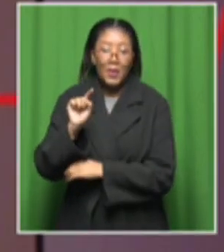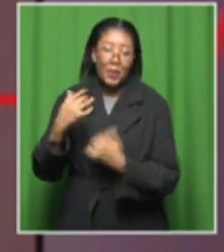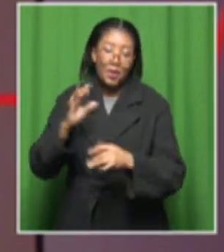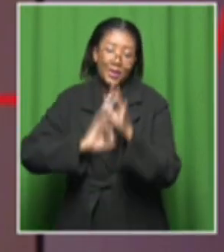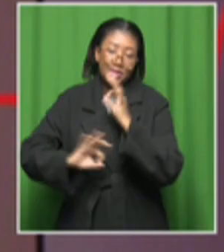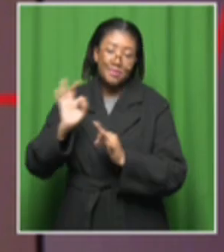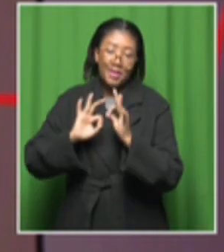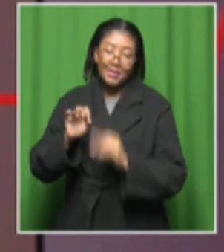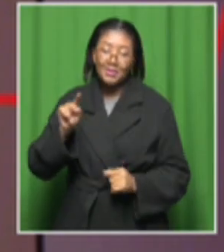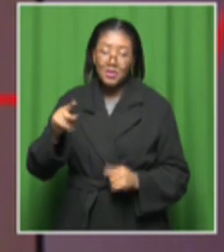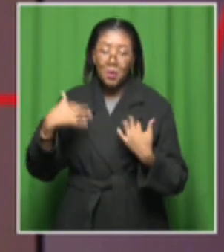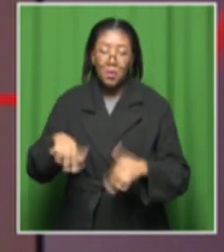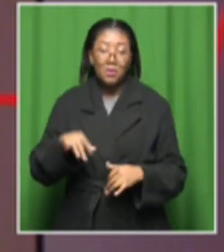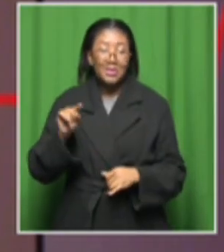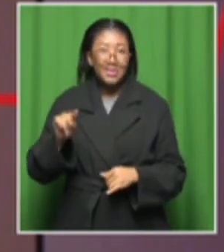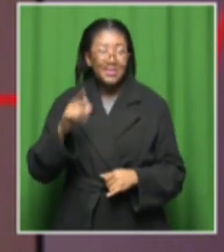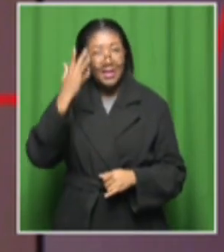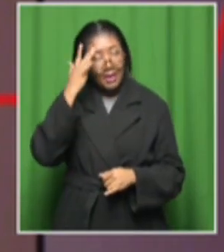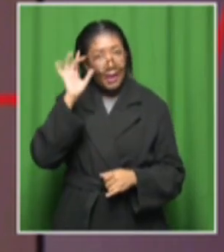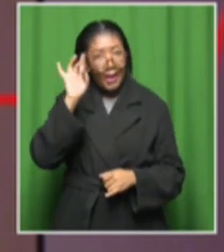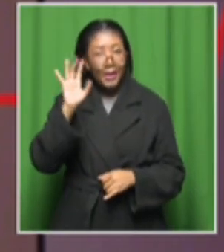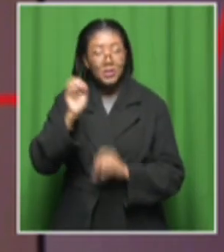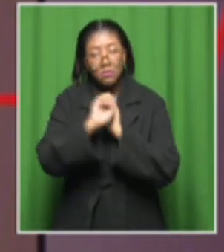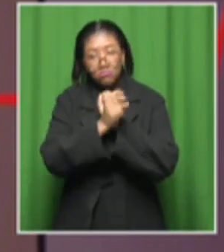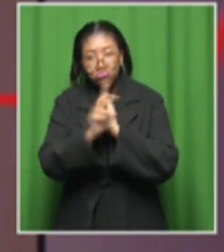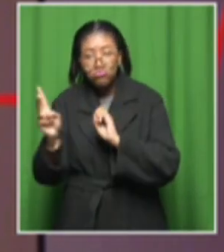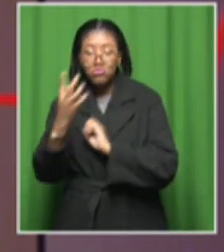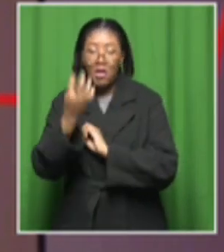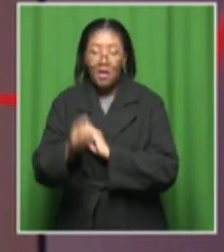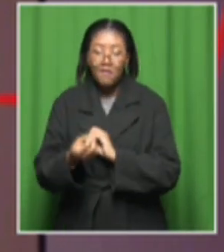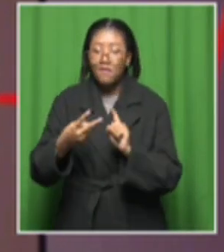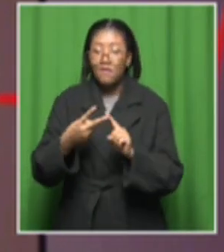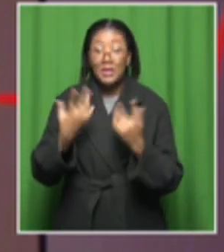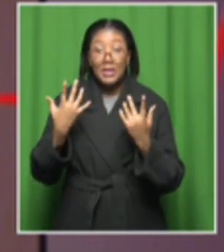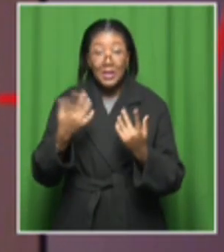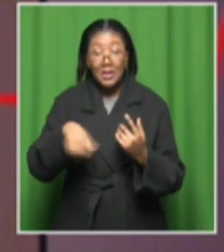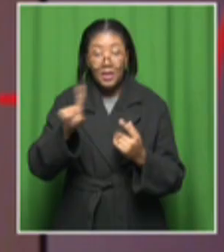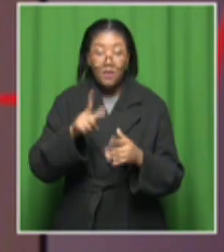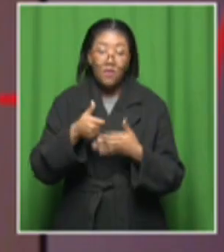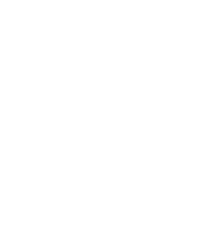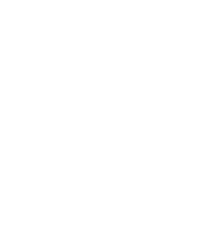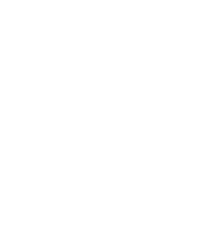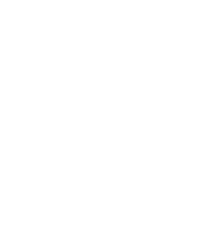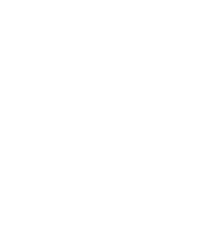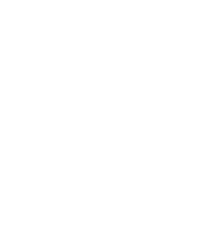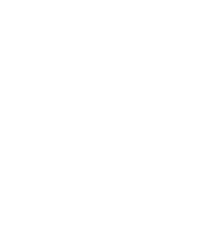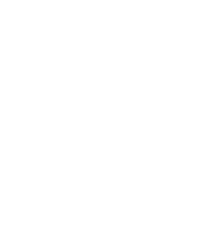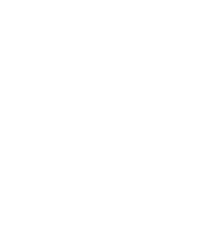Health Matters segment about the causes of headache disorders and potentially how one could also treat them.